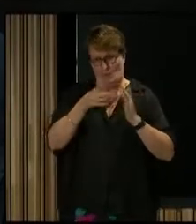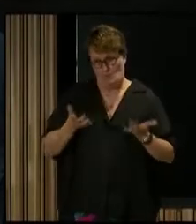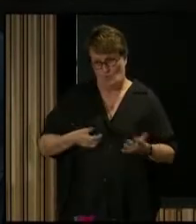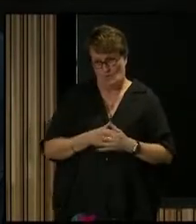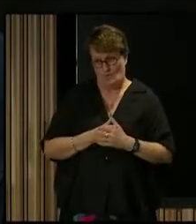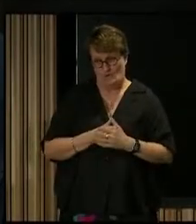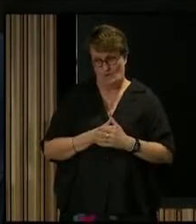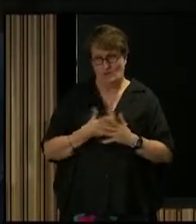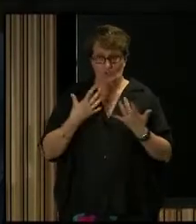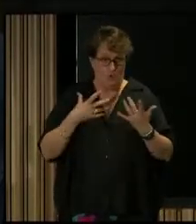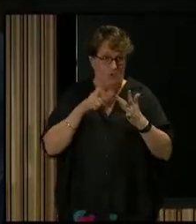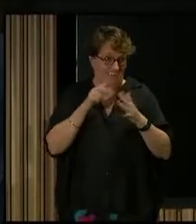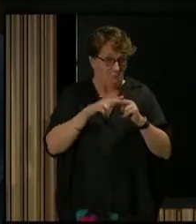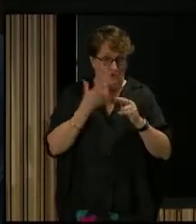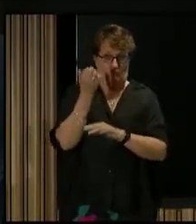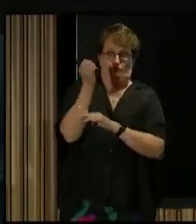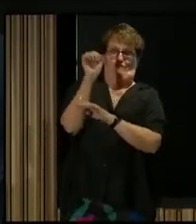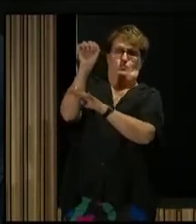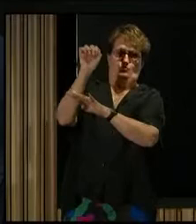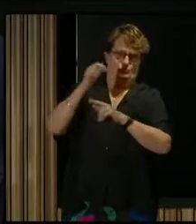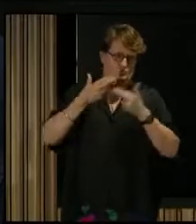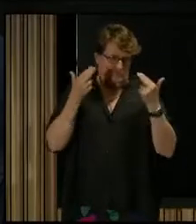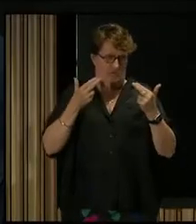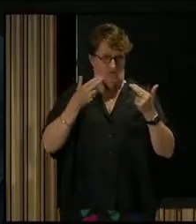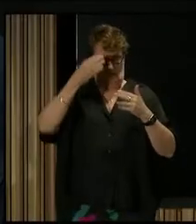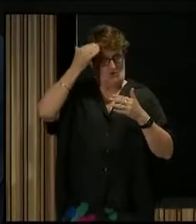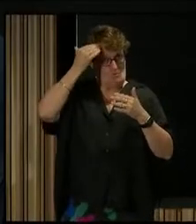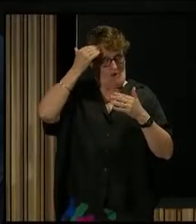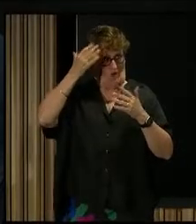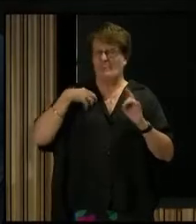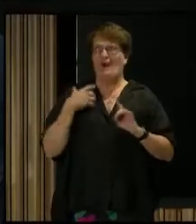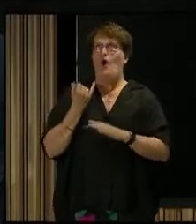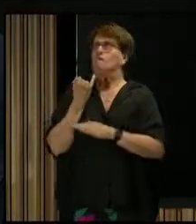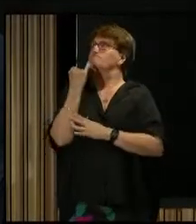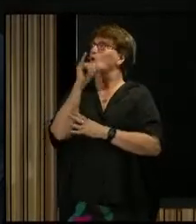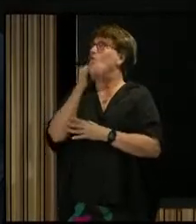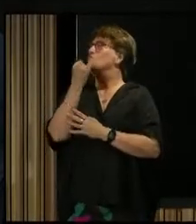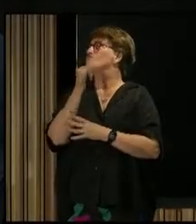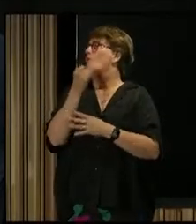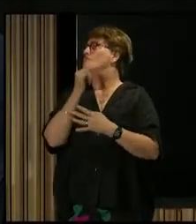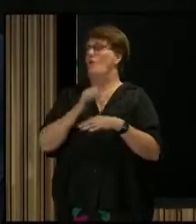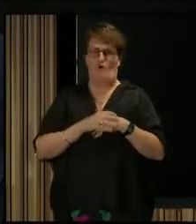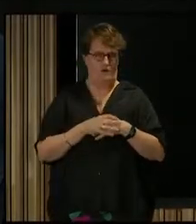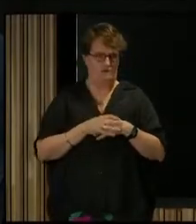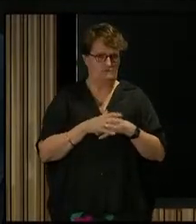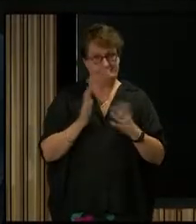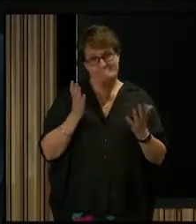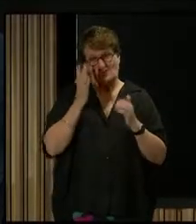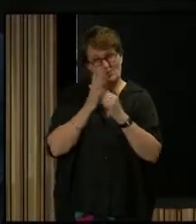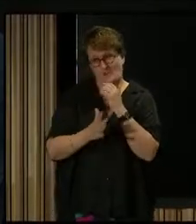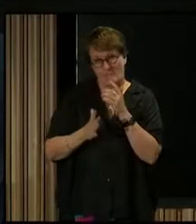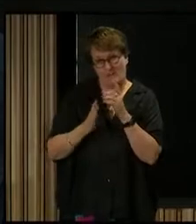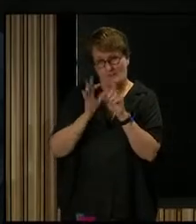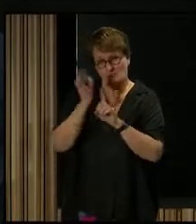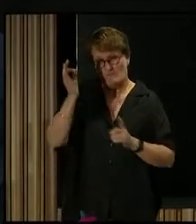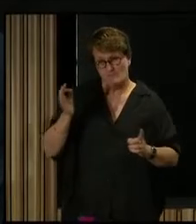show, if you refuse to sing and make any noise, because in your mind you're like, well, I'll probably be wrong, so I won't do anything, well, then you'll never get any